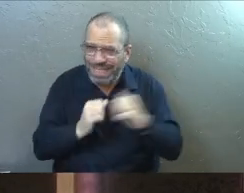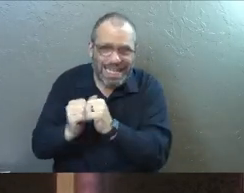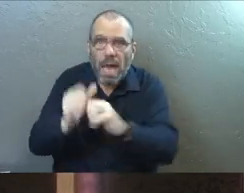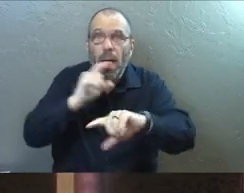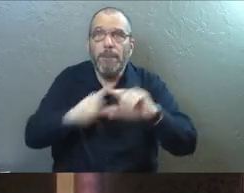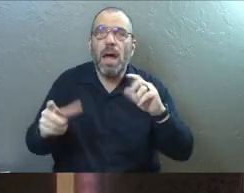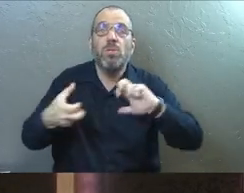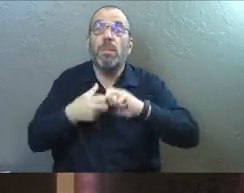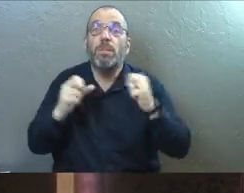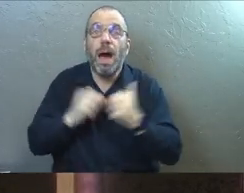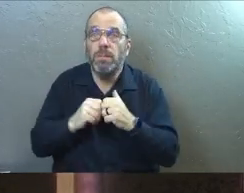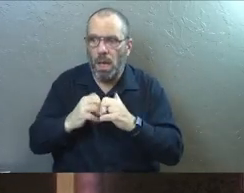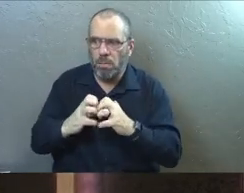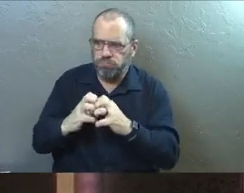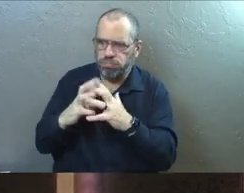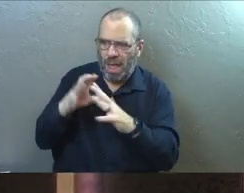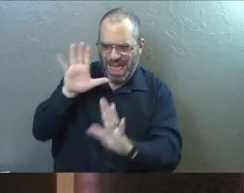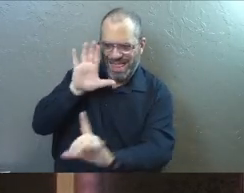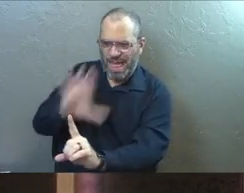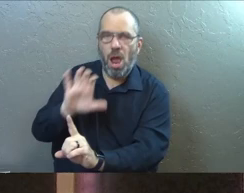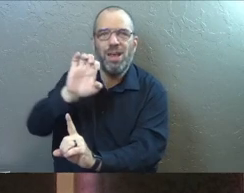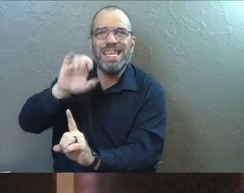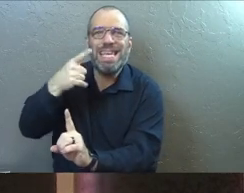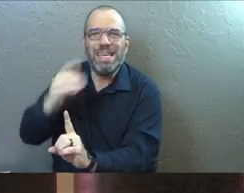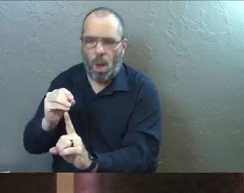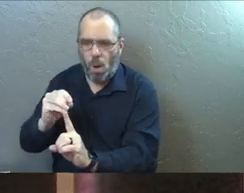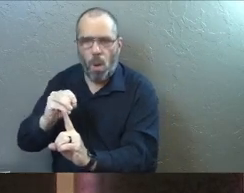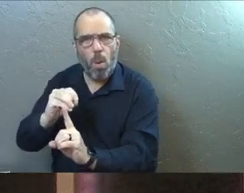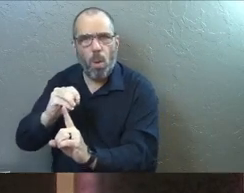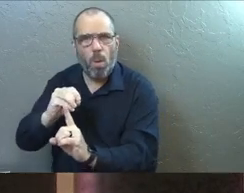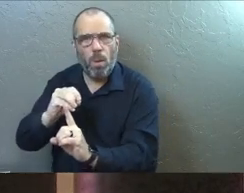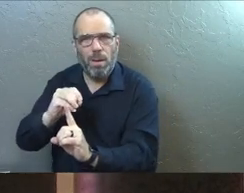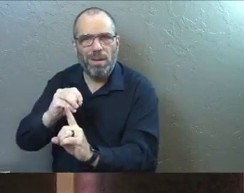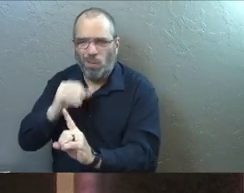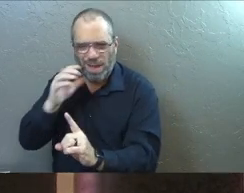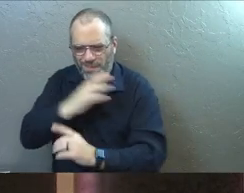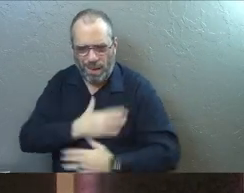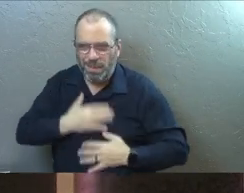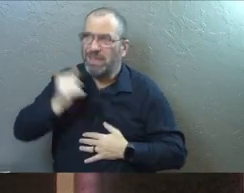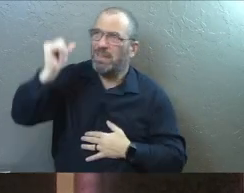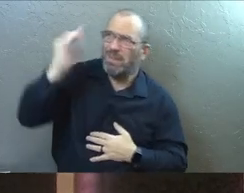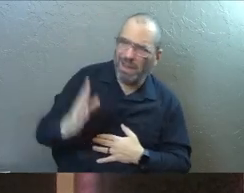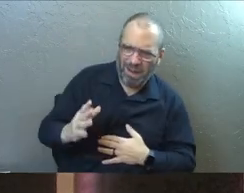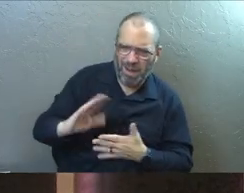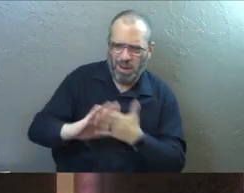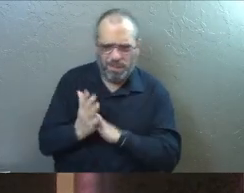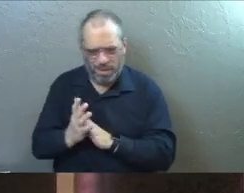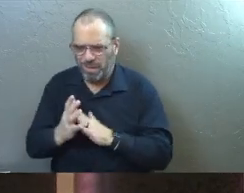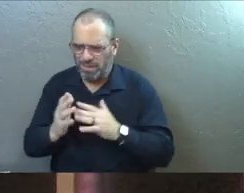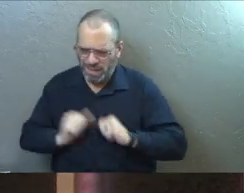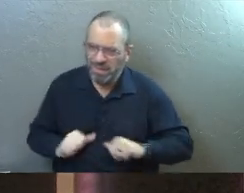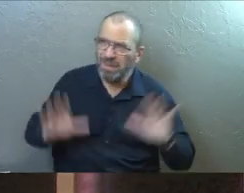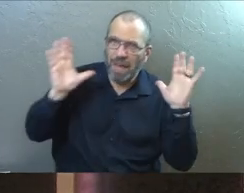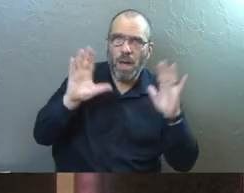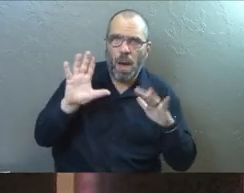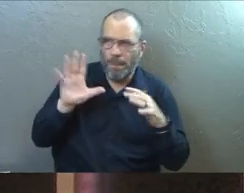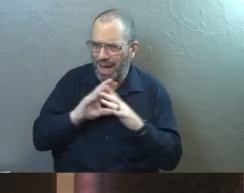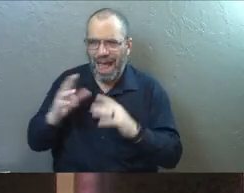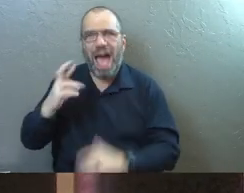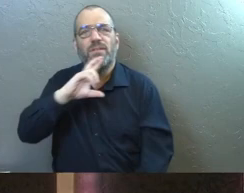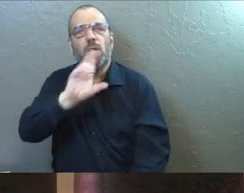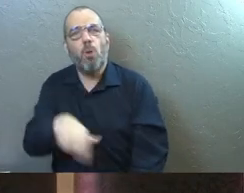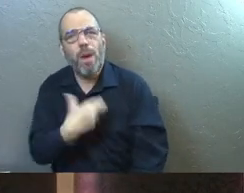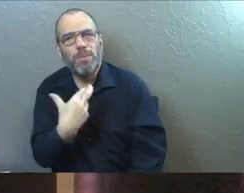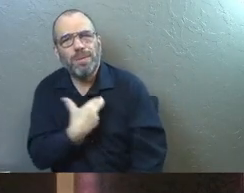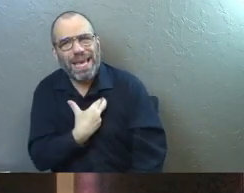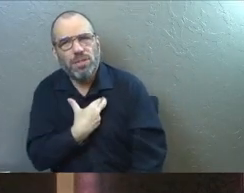together. But the problem was, is that it was all about their egos. It wasn't about pleasing God. It wasn't about being selfless. It was about getting a